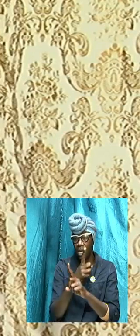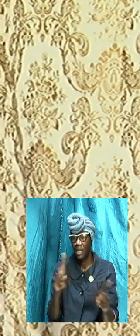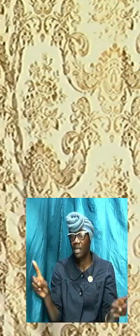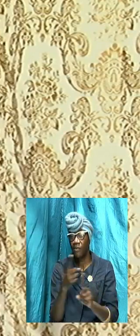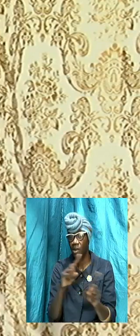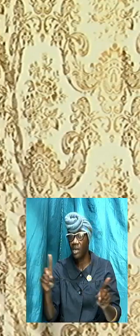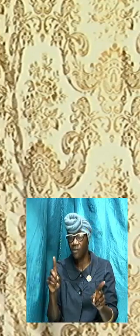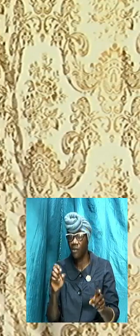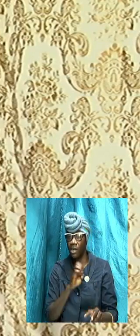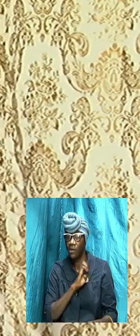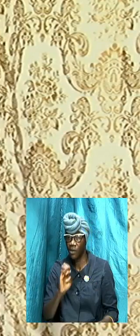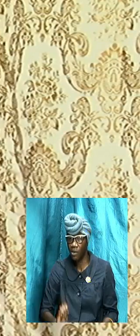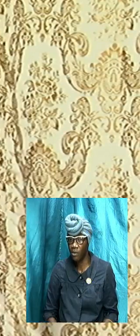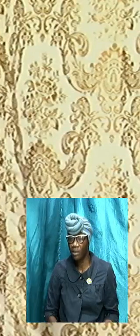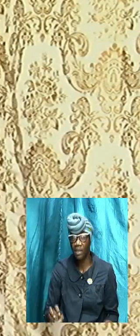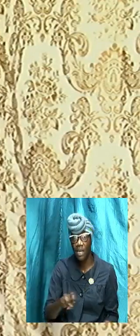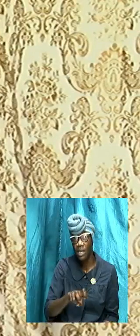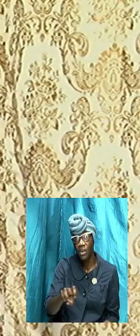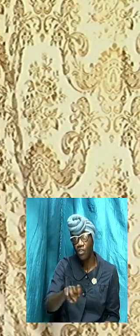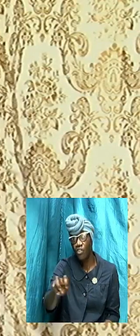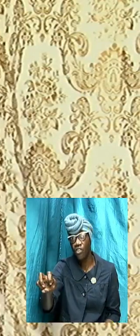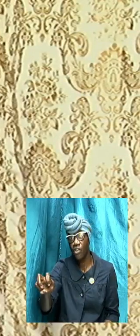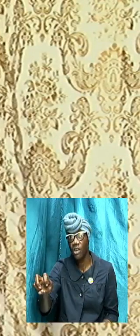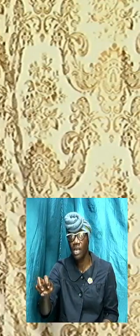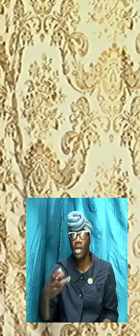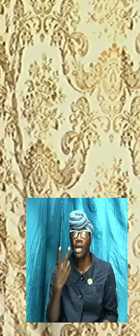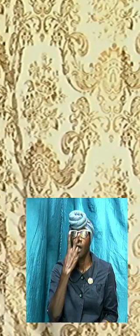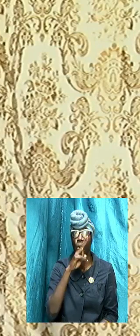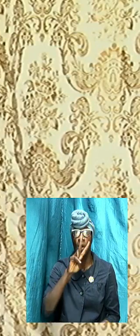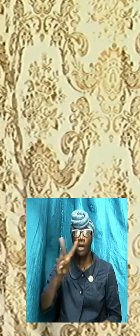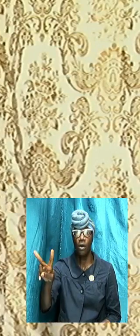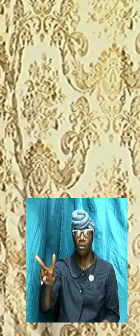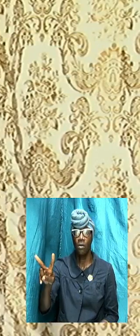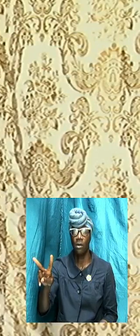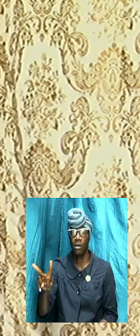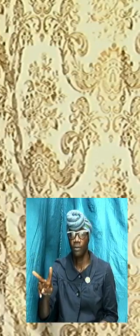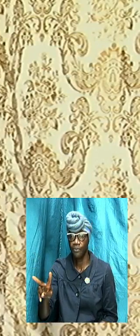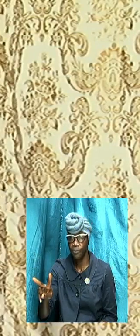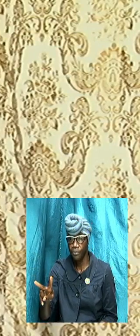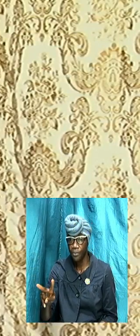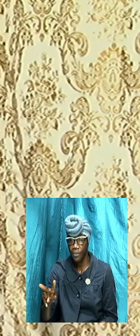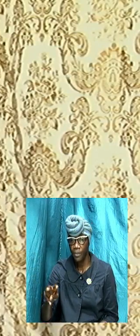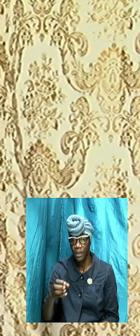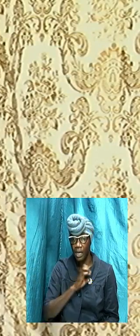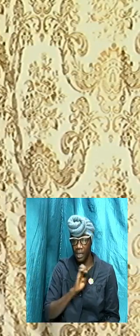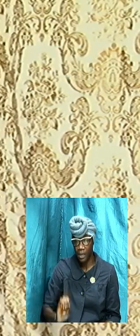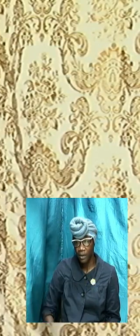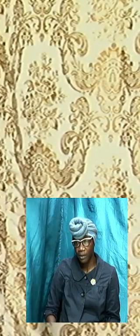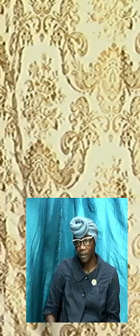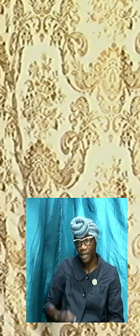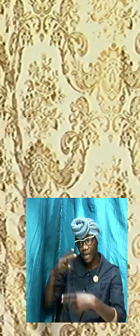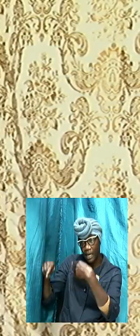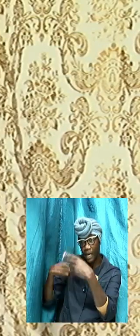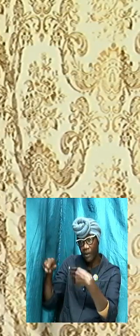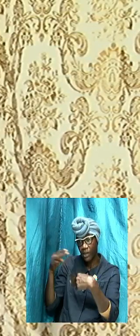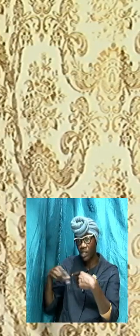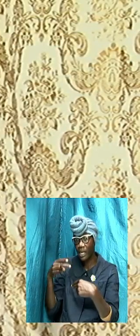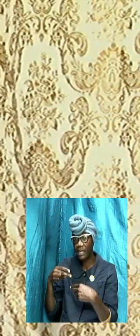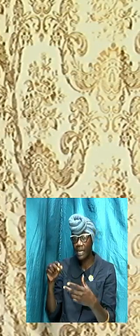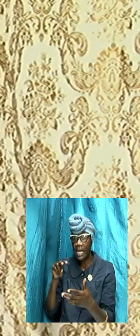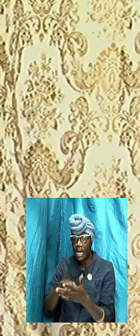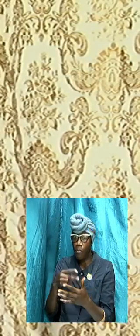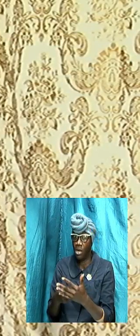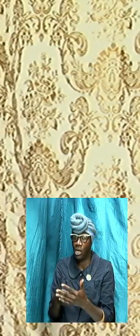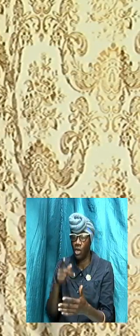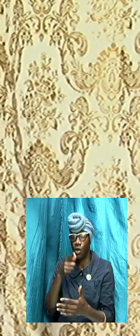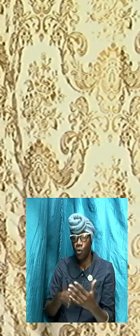the Christian journey. Amen. We looked at the Christian heritage. We look at what the child of God, amen, the things